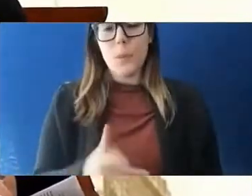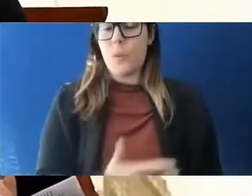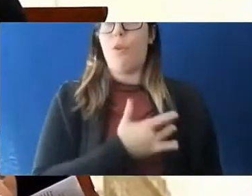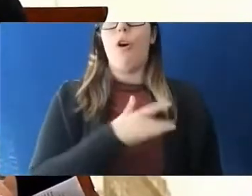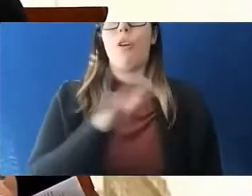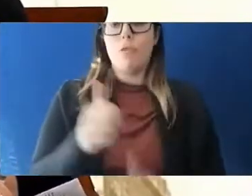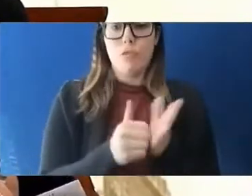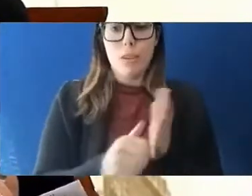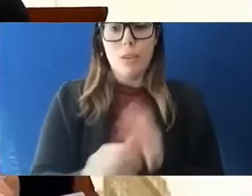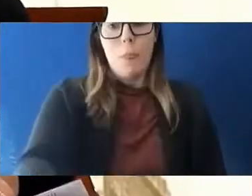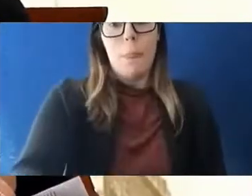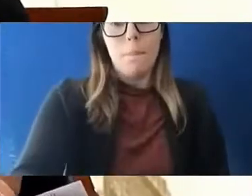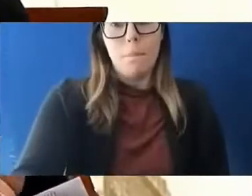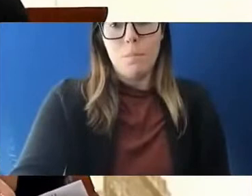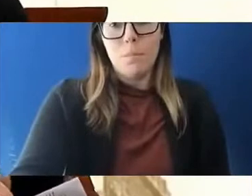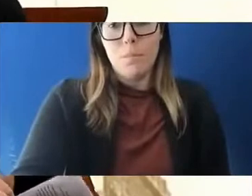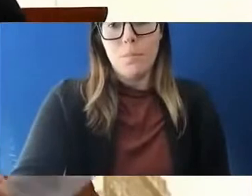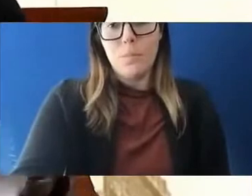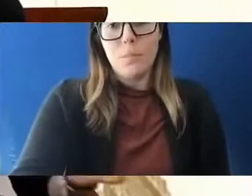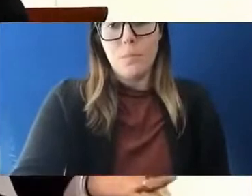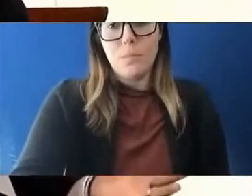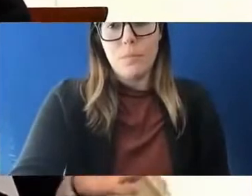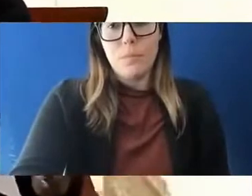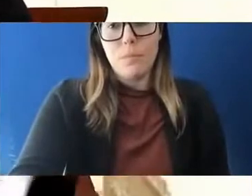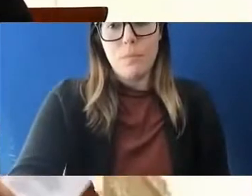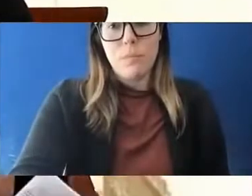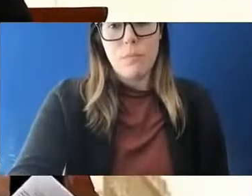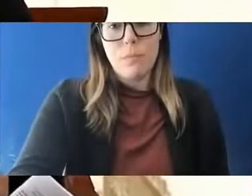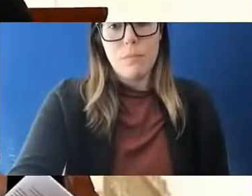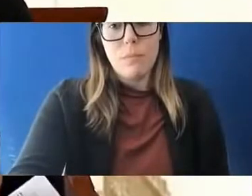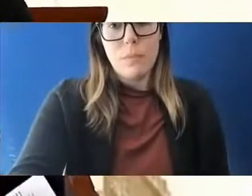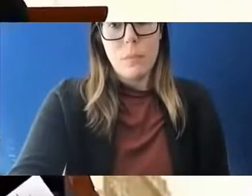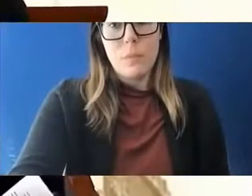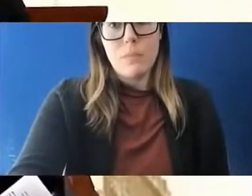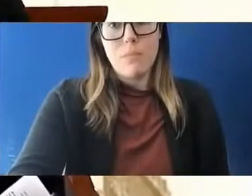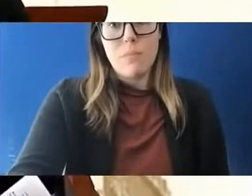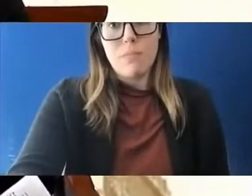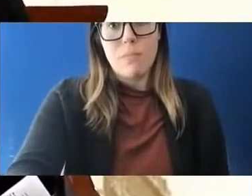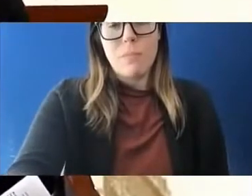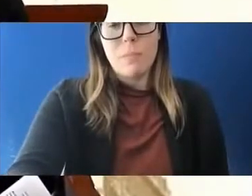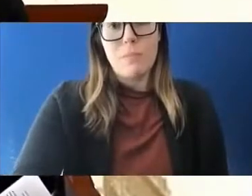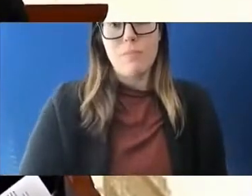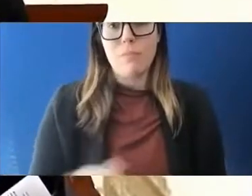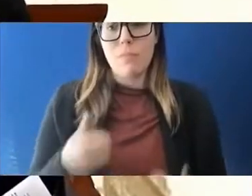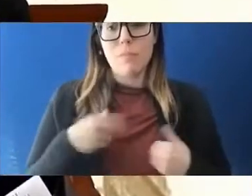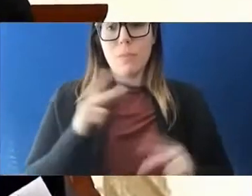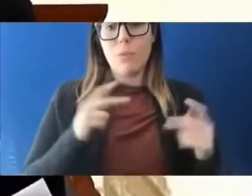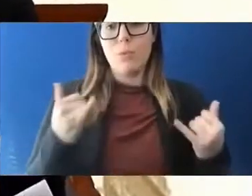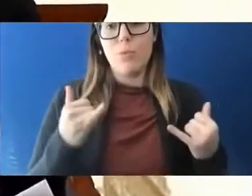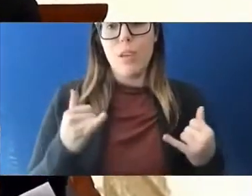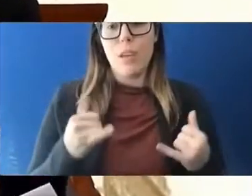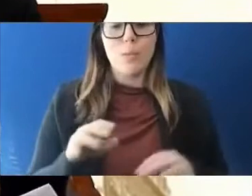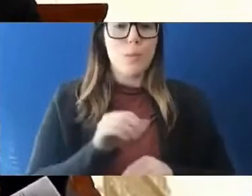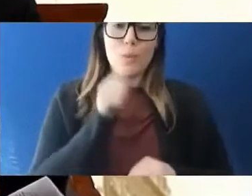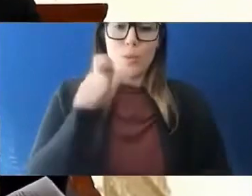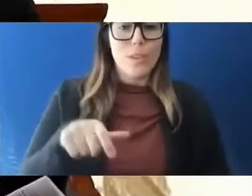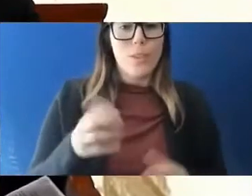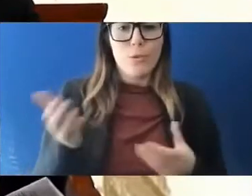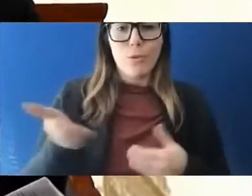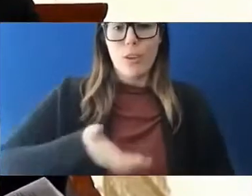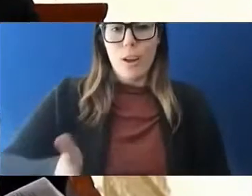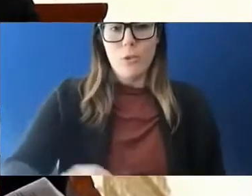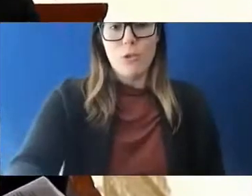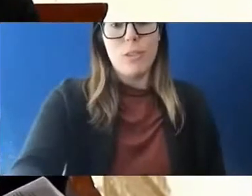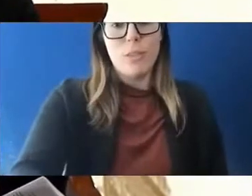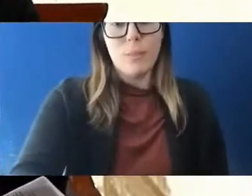their agenda. Today we have with us clearly 2 people who you've already met, who need no introduction,